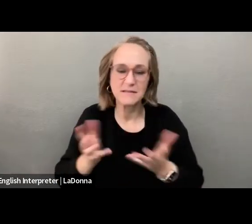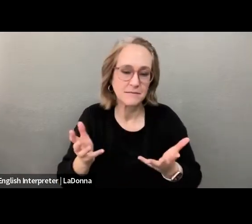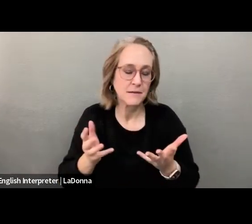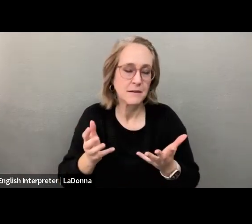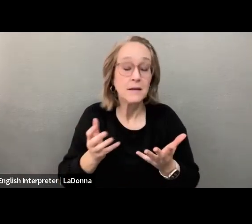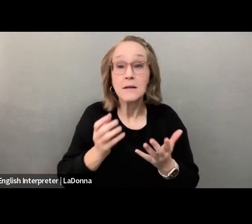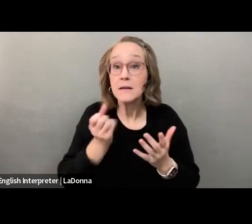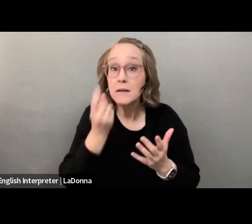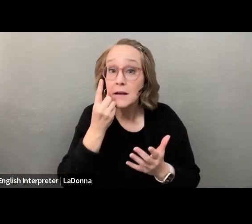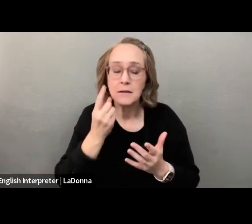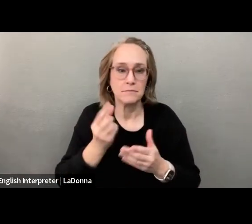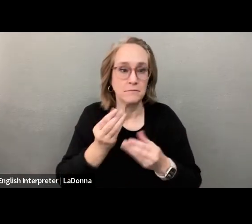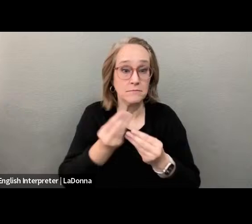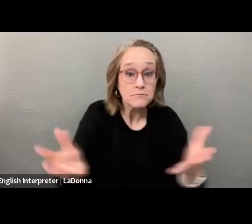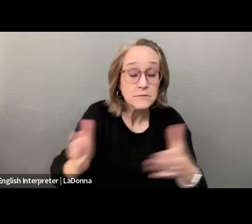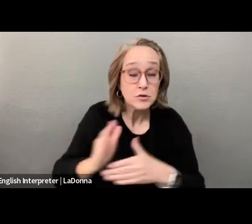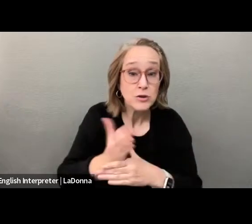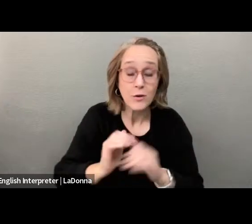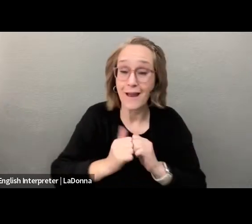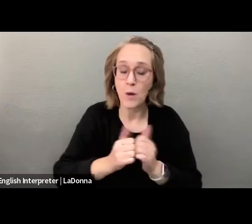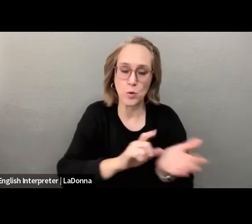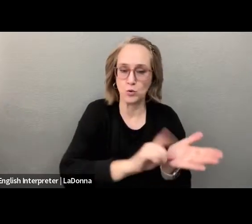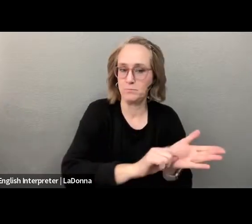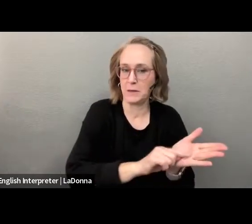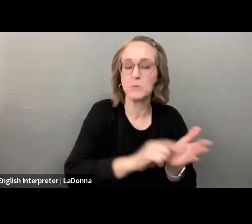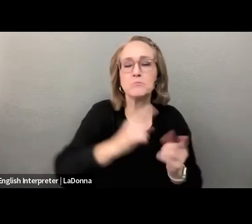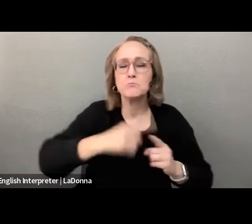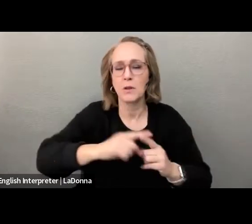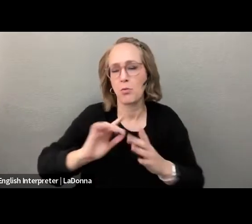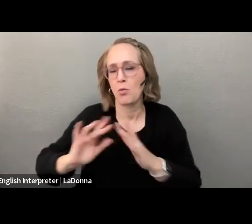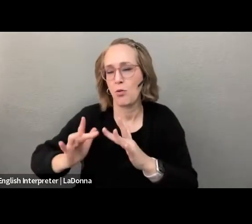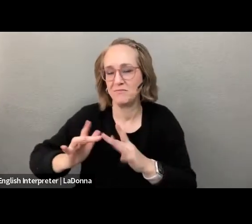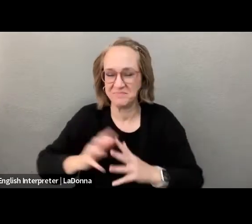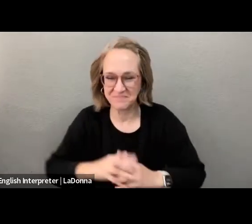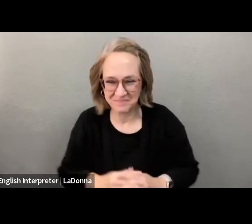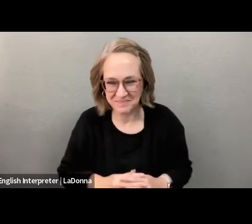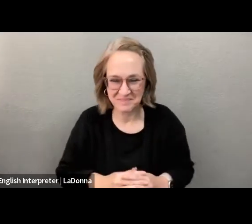newspaper, in print, and online.